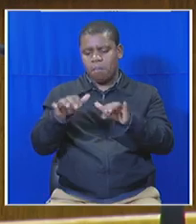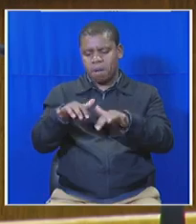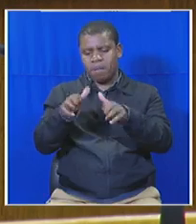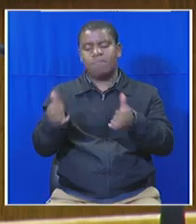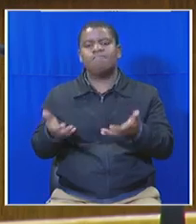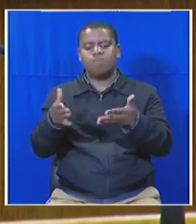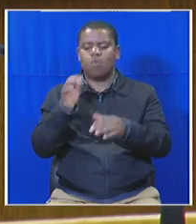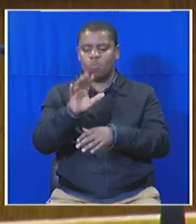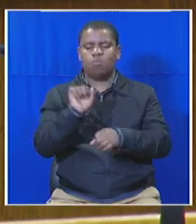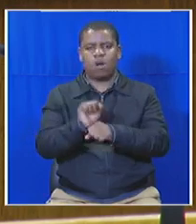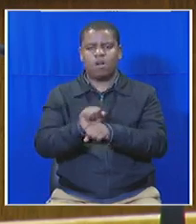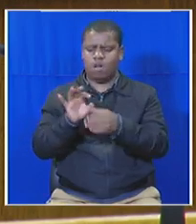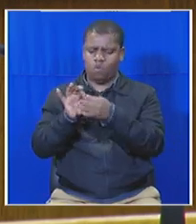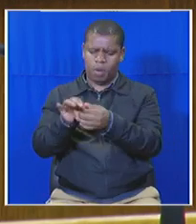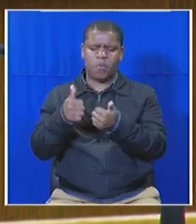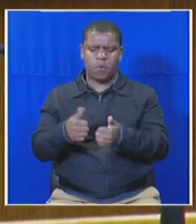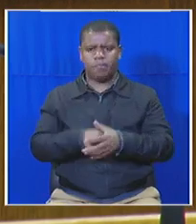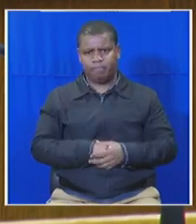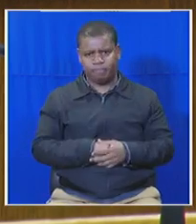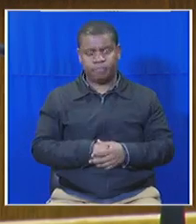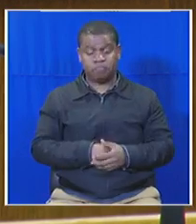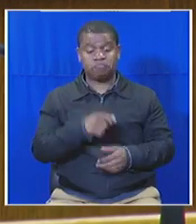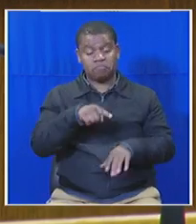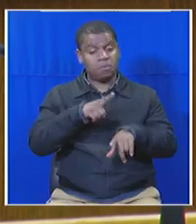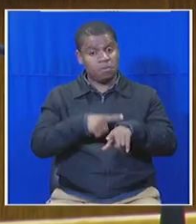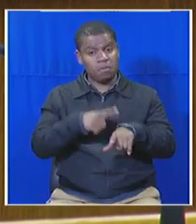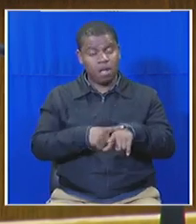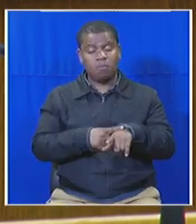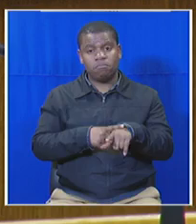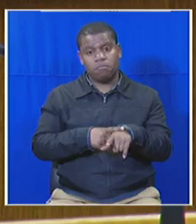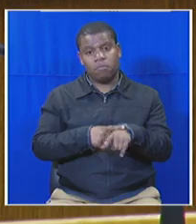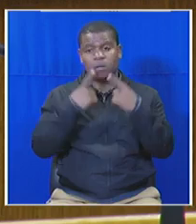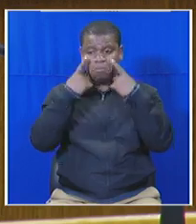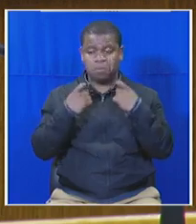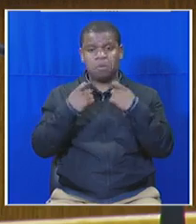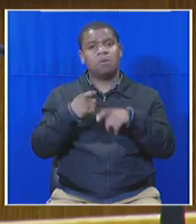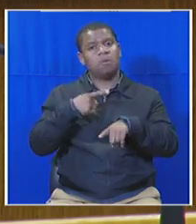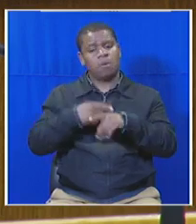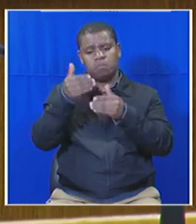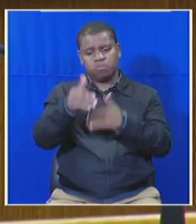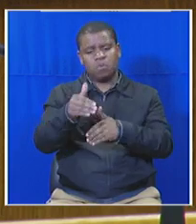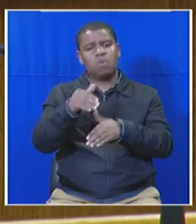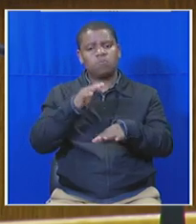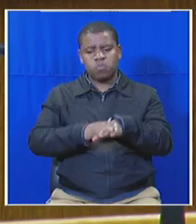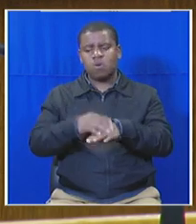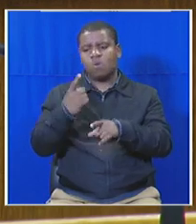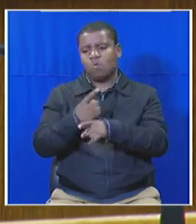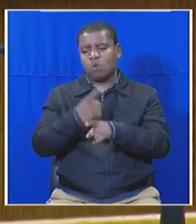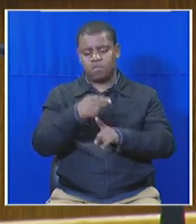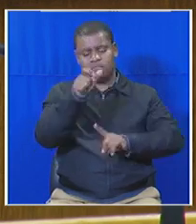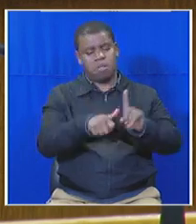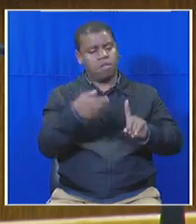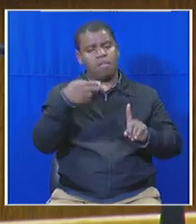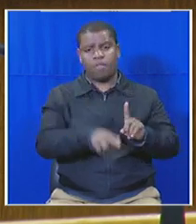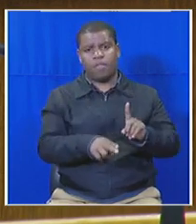Parliament. We share with you in your time of sorrow and grief, knowing that the time of the passing on